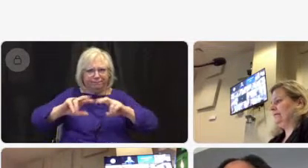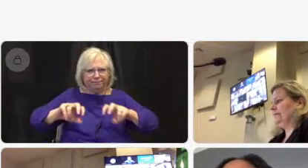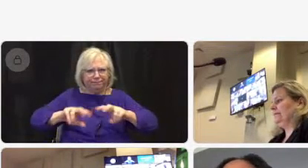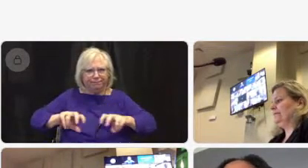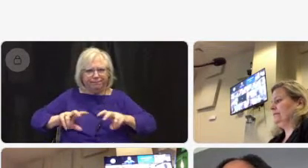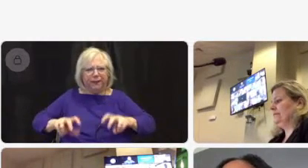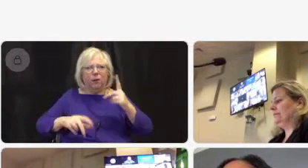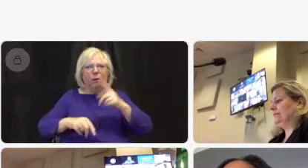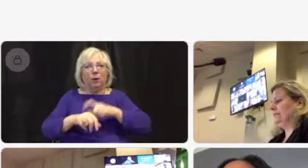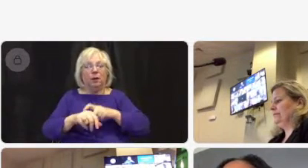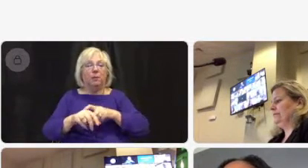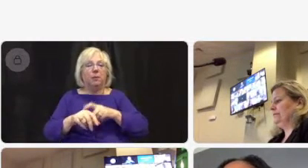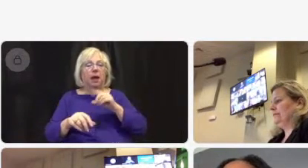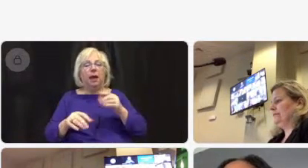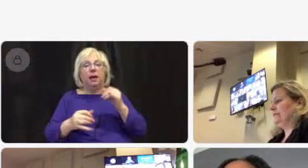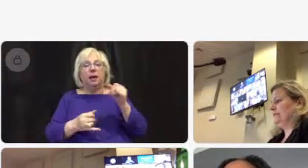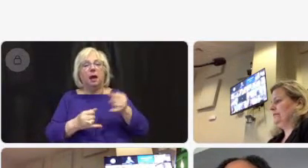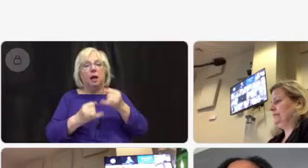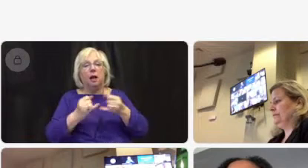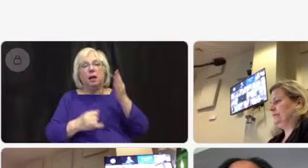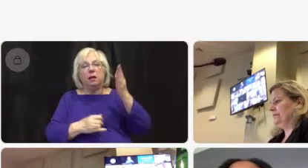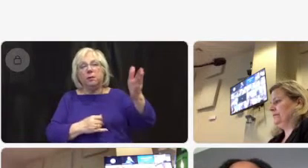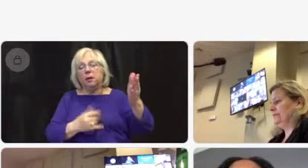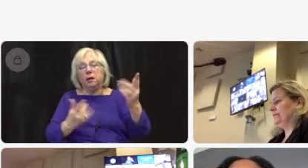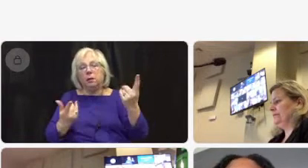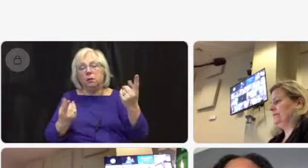ultimately, what's going to happen is